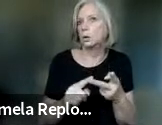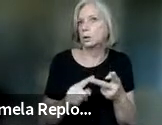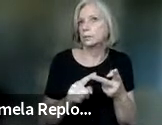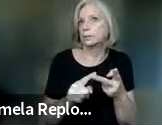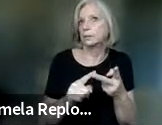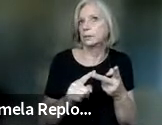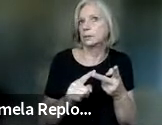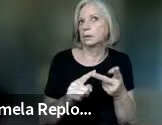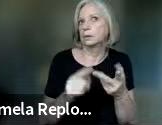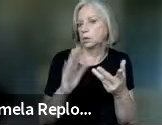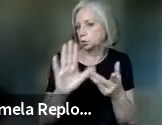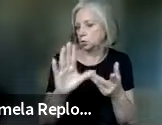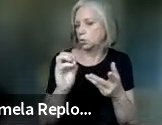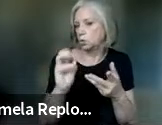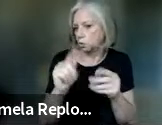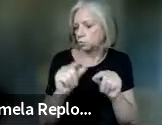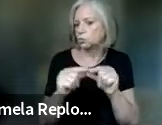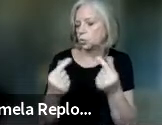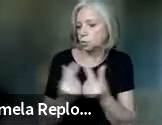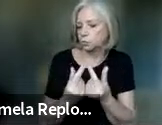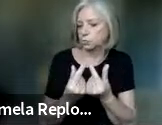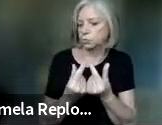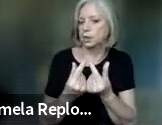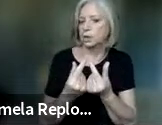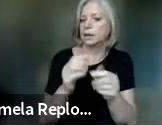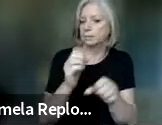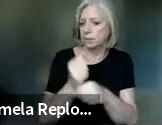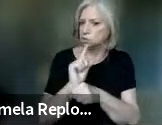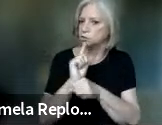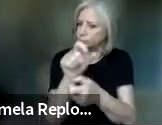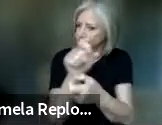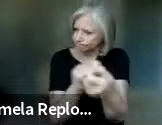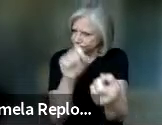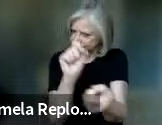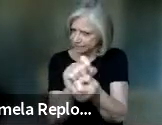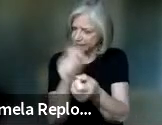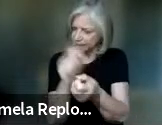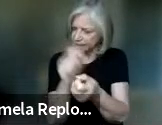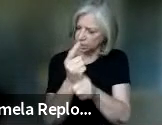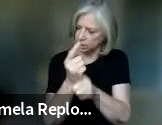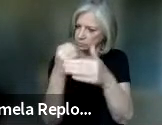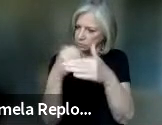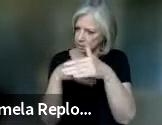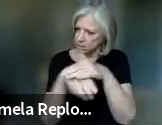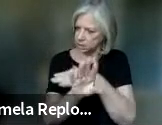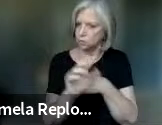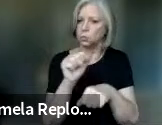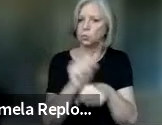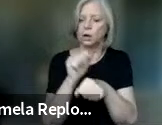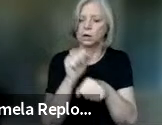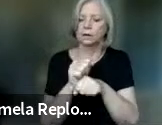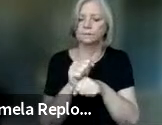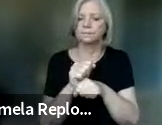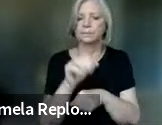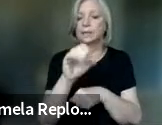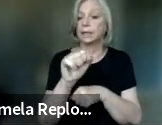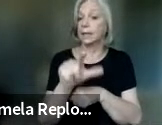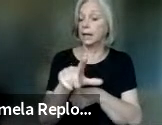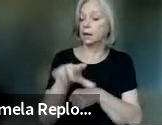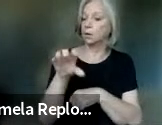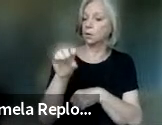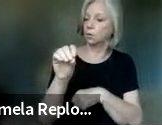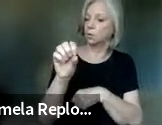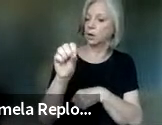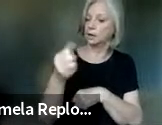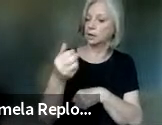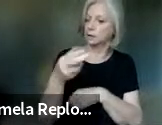got all your T's crossed and your I's dotted. Cal OSHA does require documentation of vaccination status